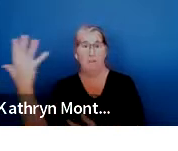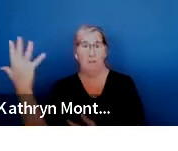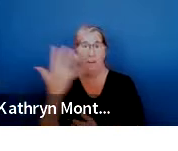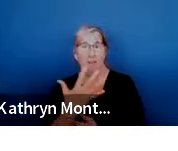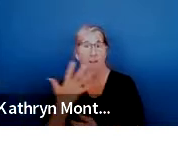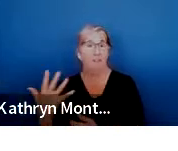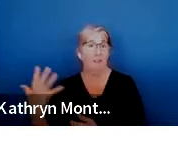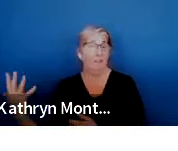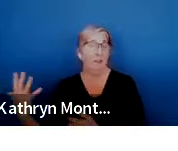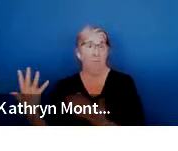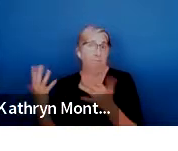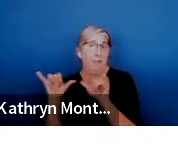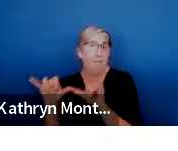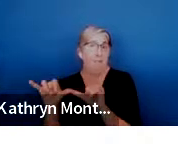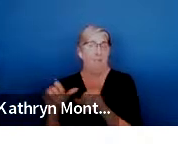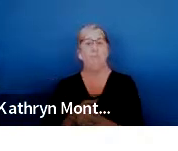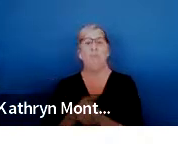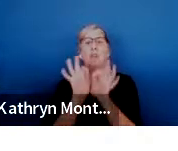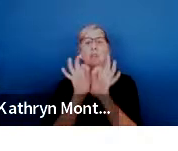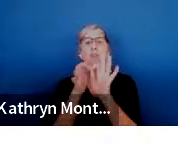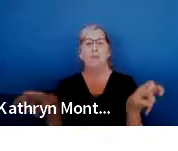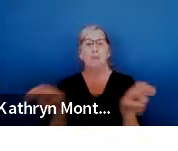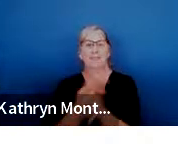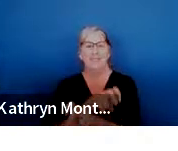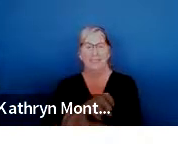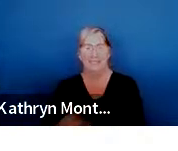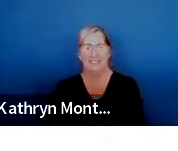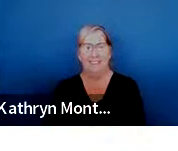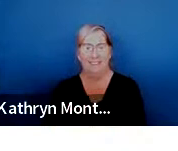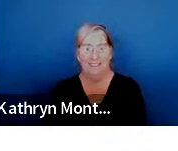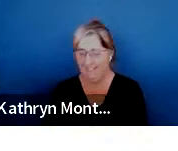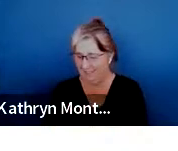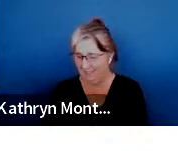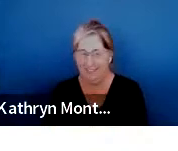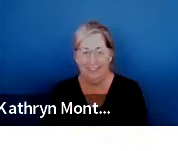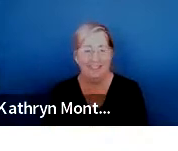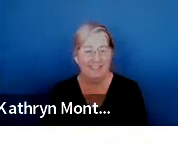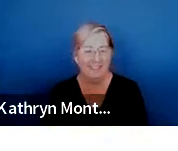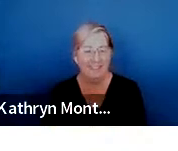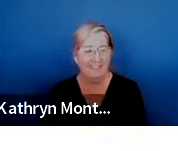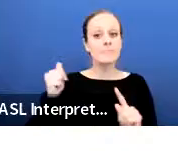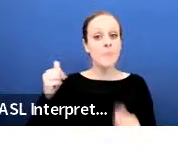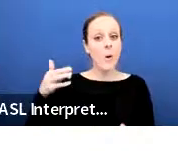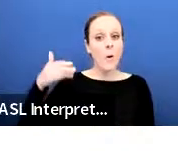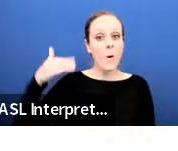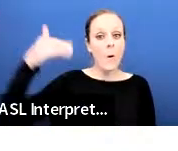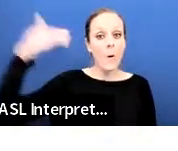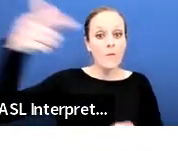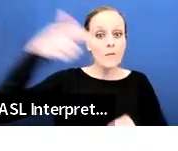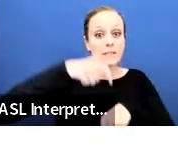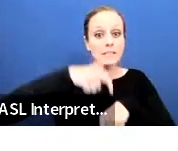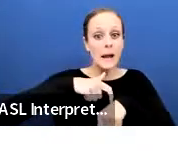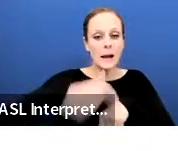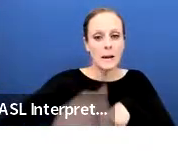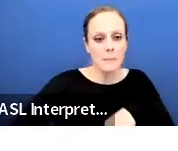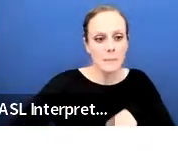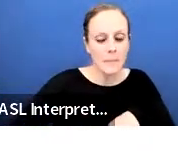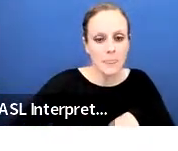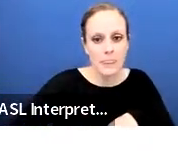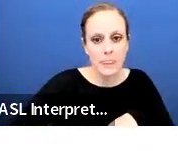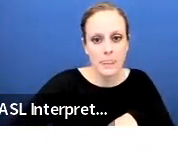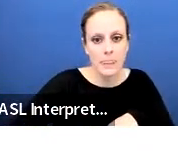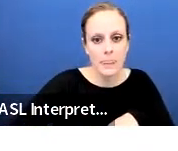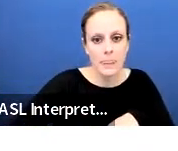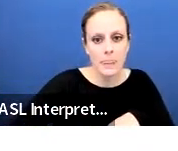people, right? Well, over time, people move and things change and district sizes become